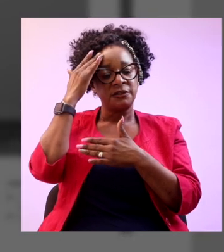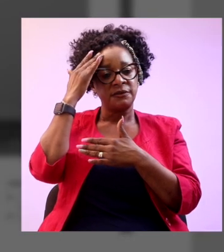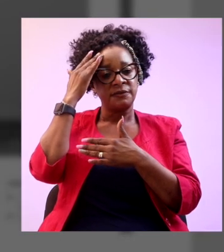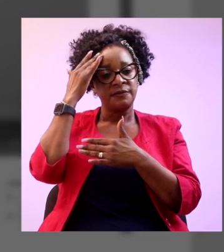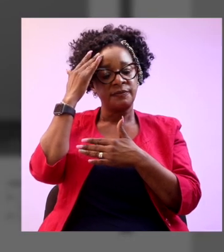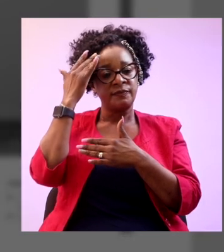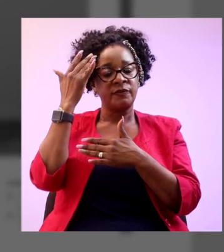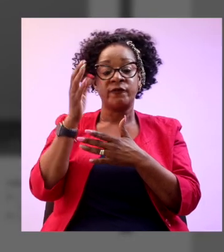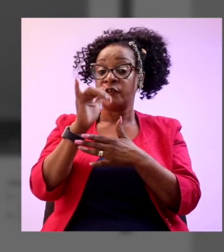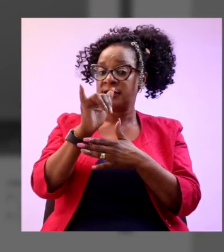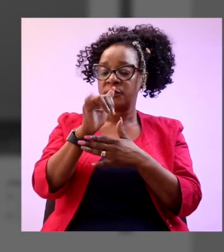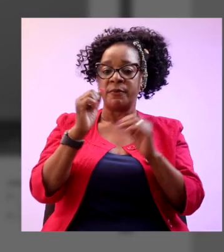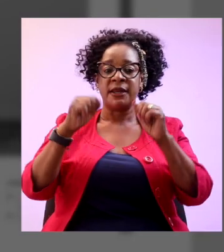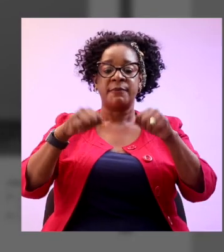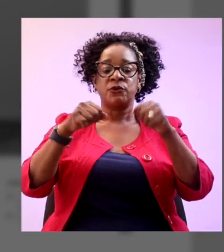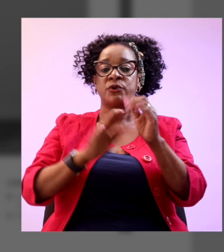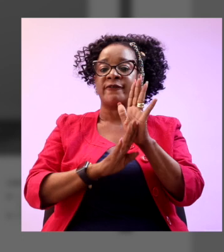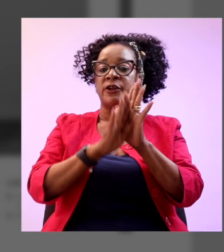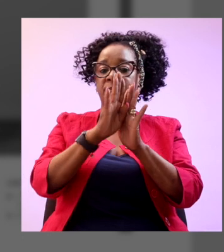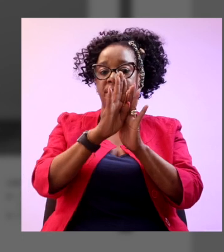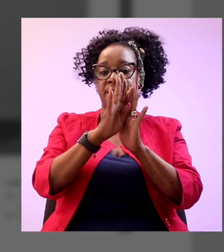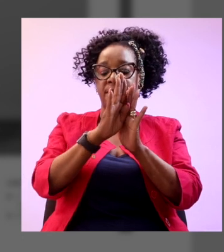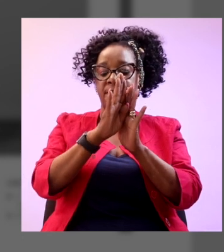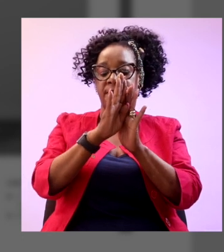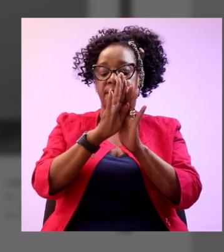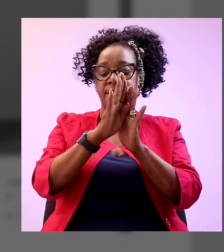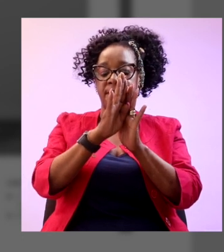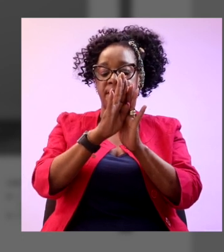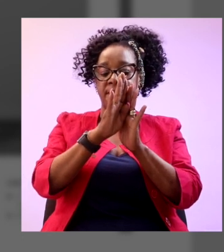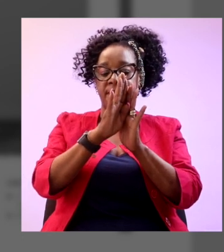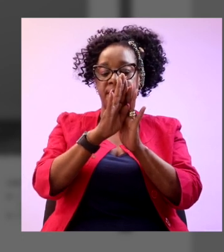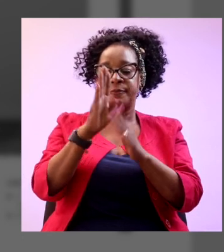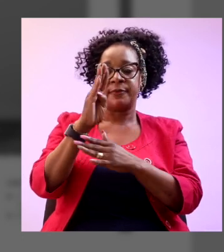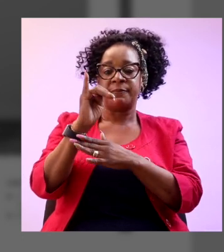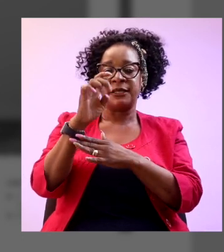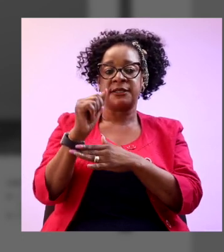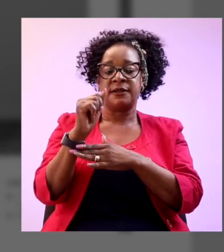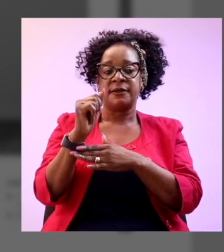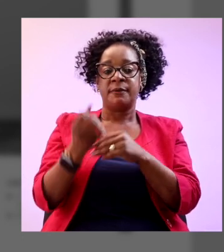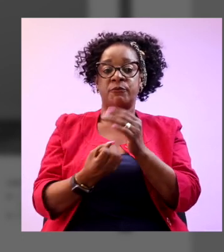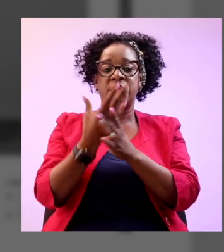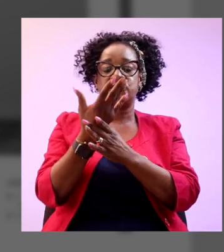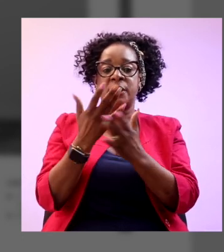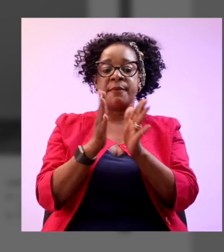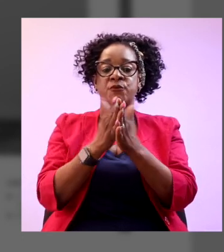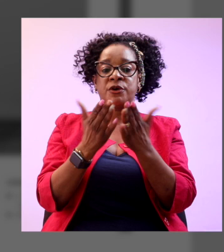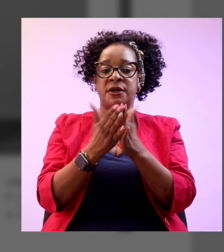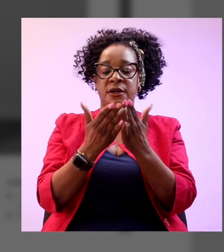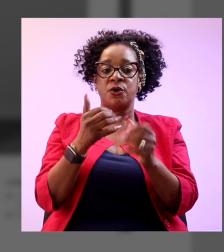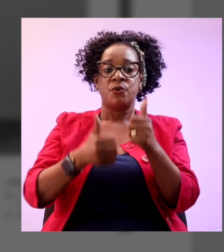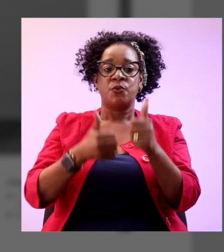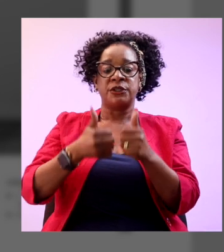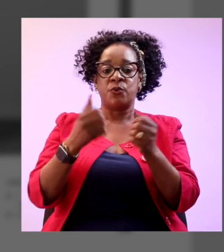towards this end, we've been able to develop Bixa production art book, which